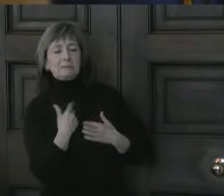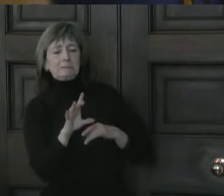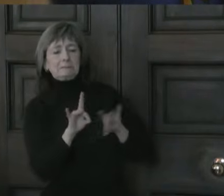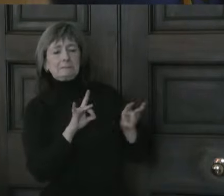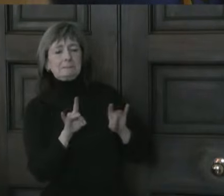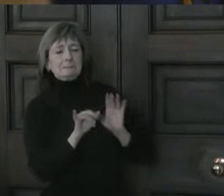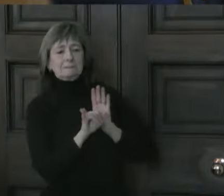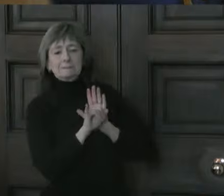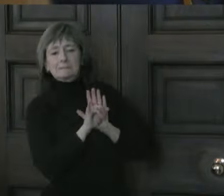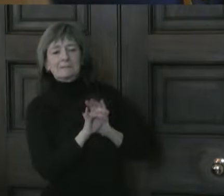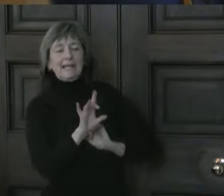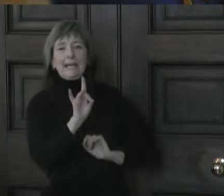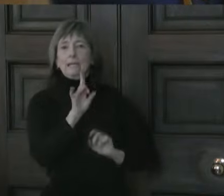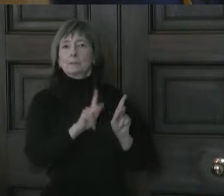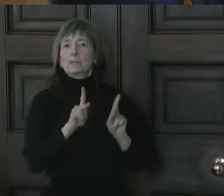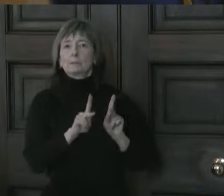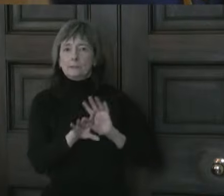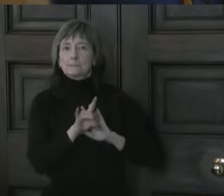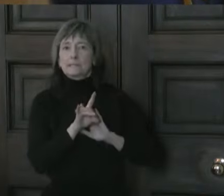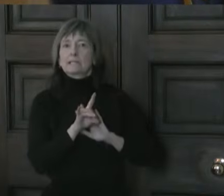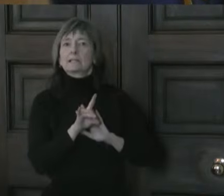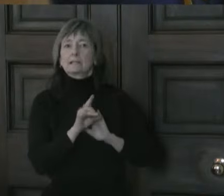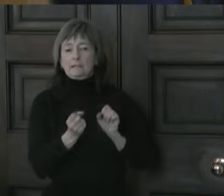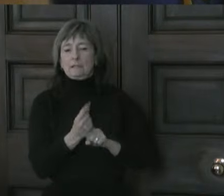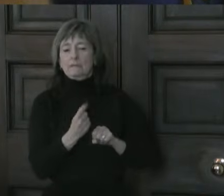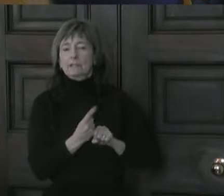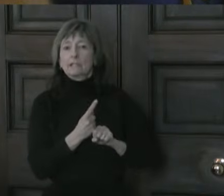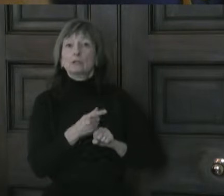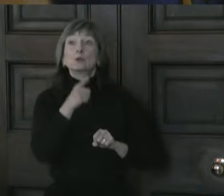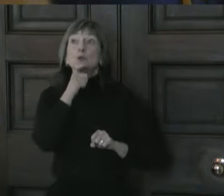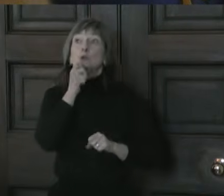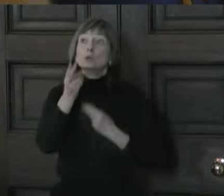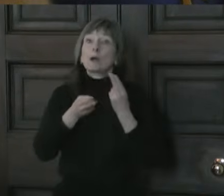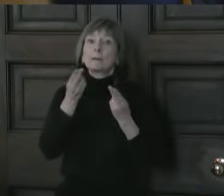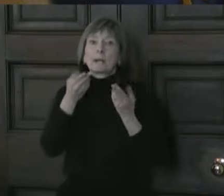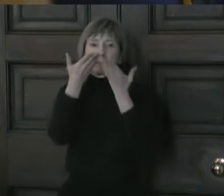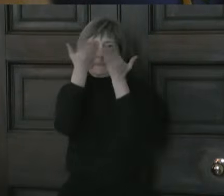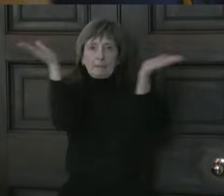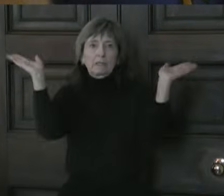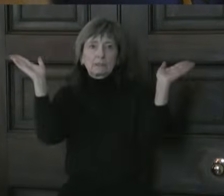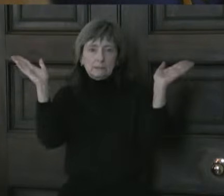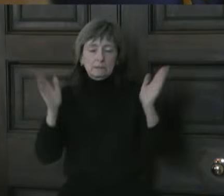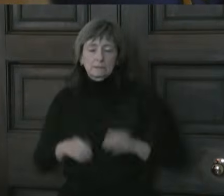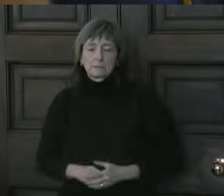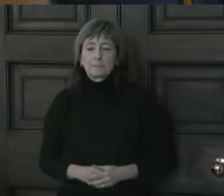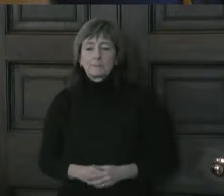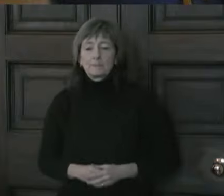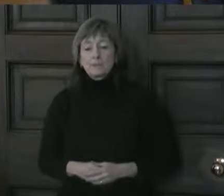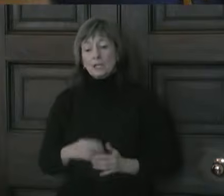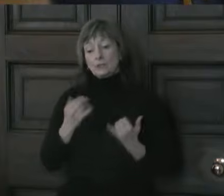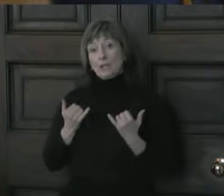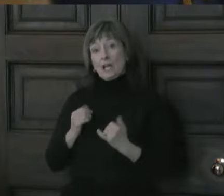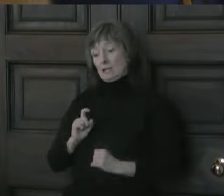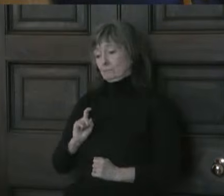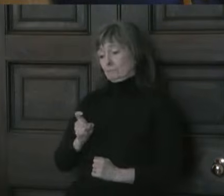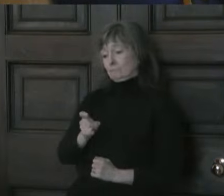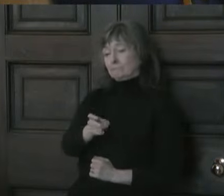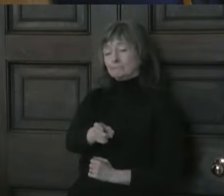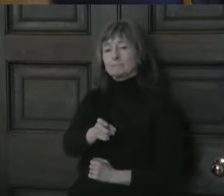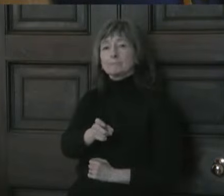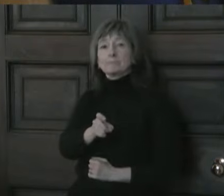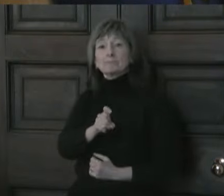of identifying 8 individuals nominated by the public. With today's appointments, a total